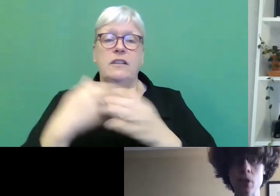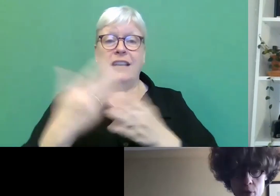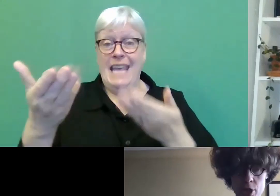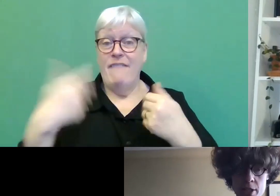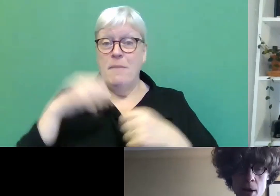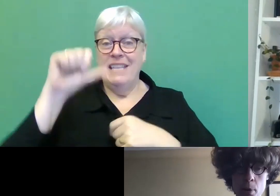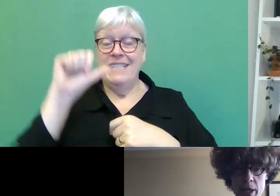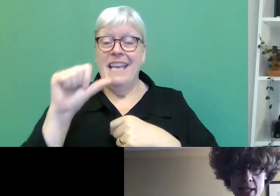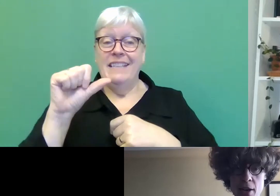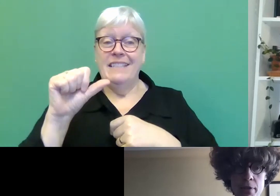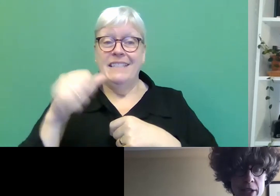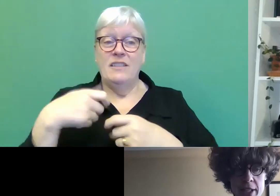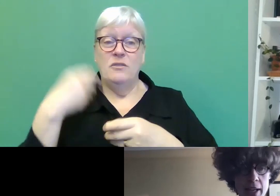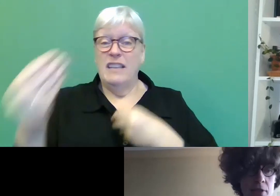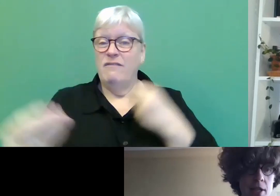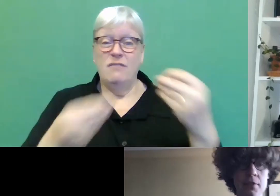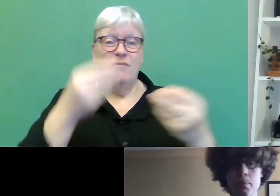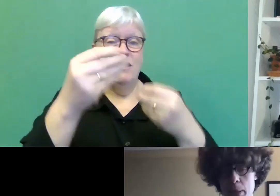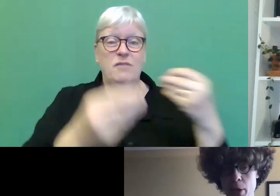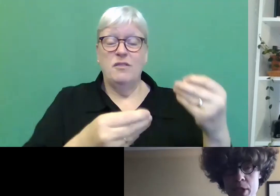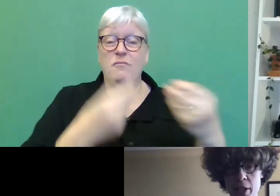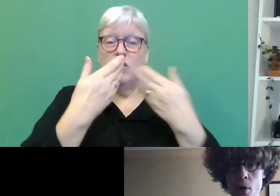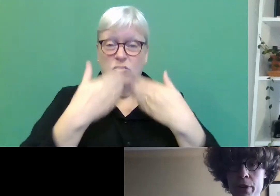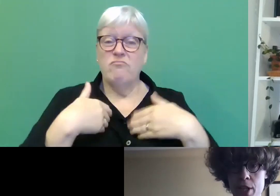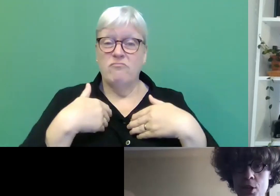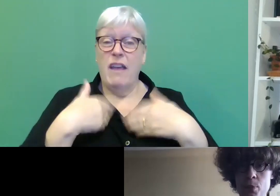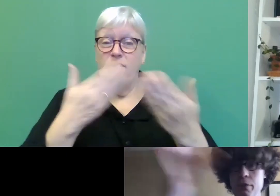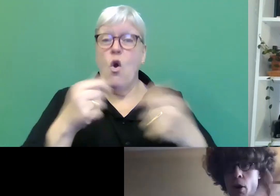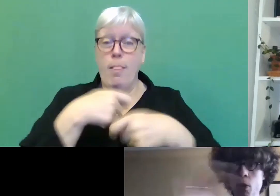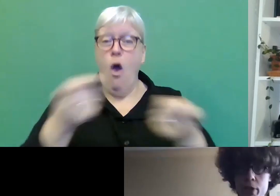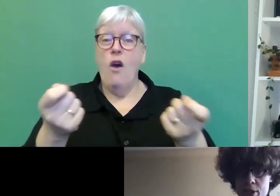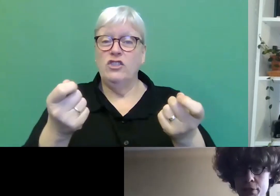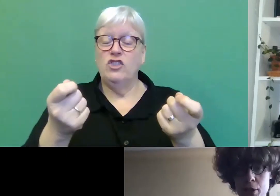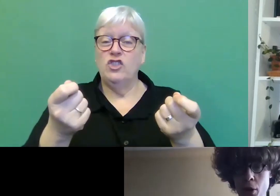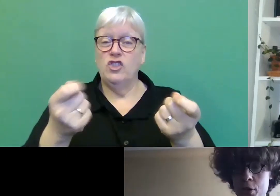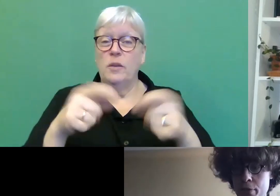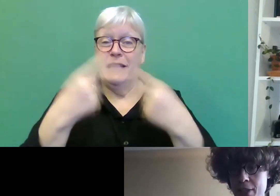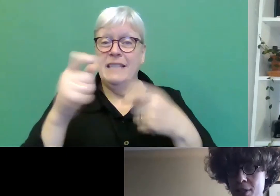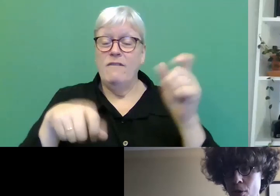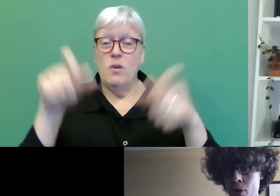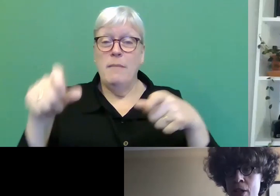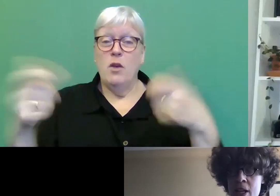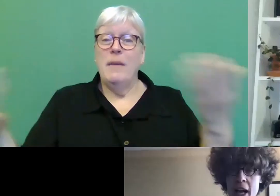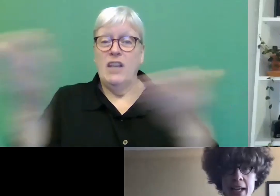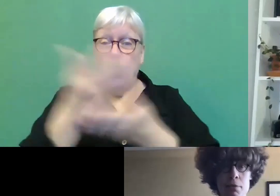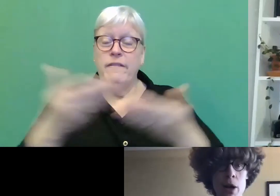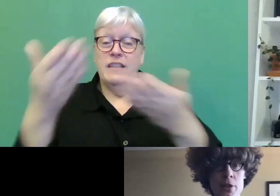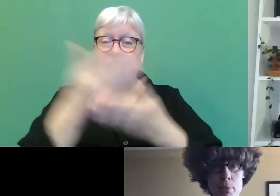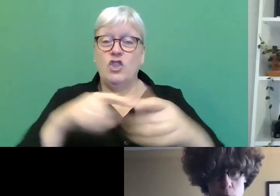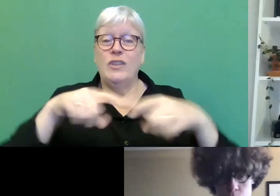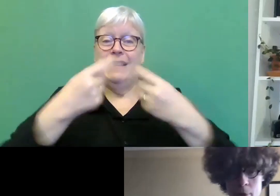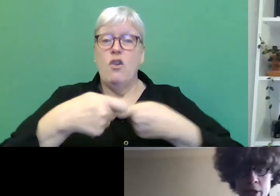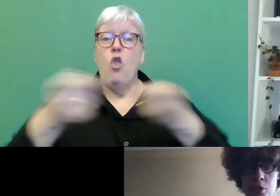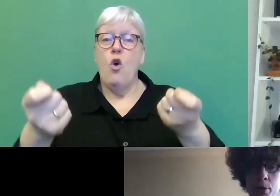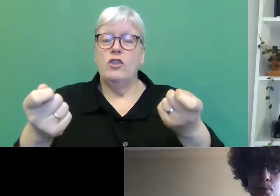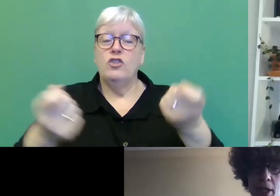wear at the launches, couple myself, and then to give to different people I was in conversation with at all of these different launch events. So I gave one to